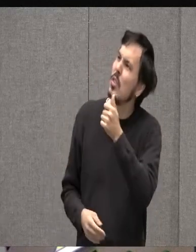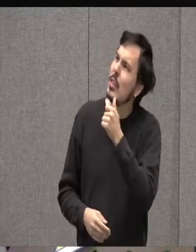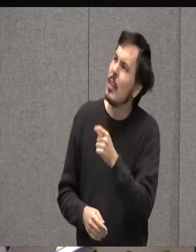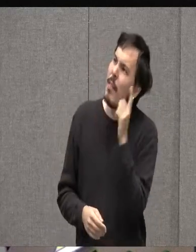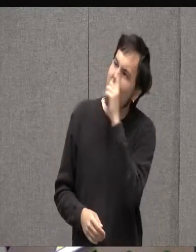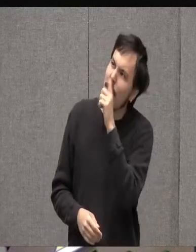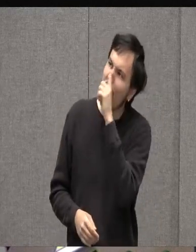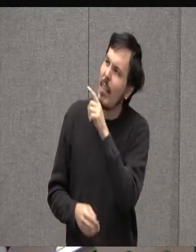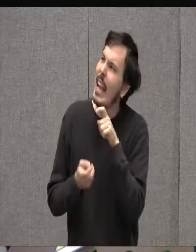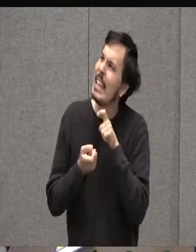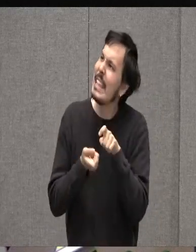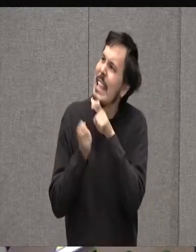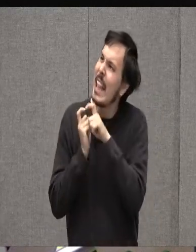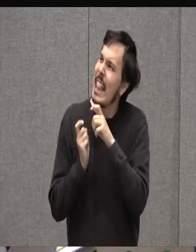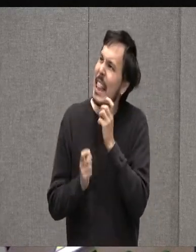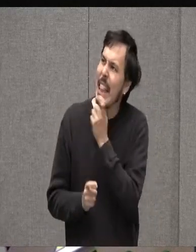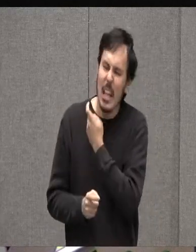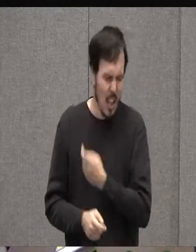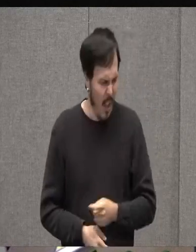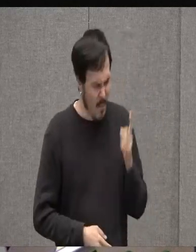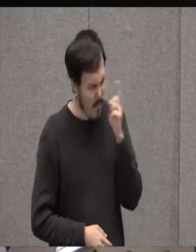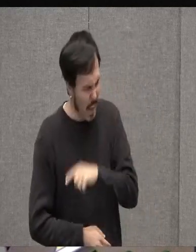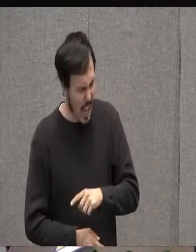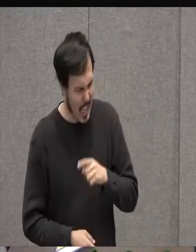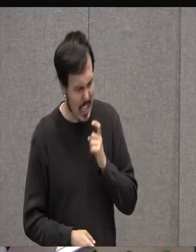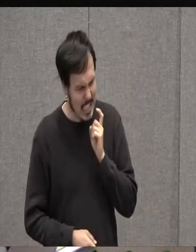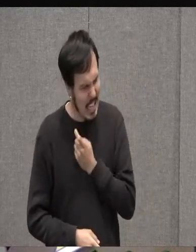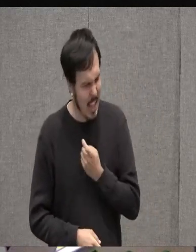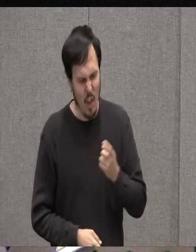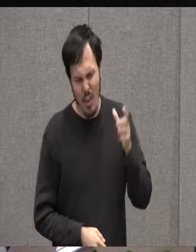were ready. Big glasses.